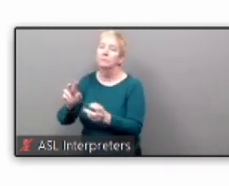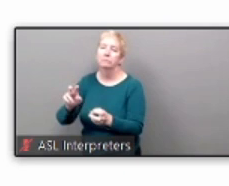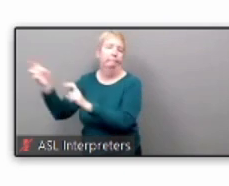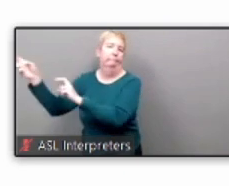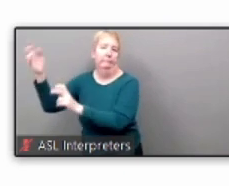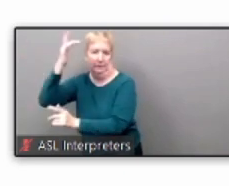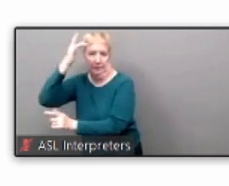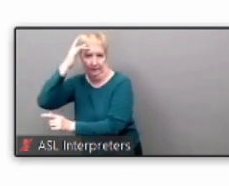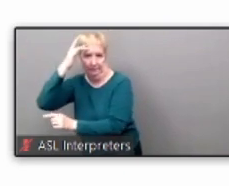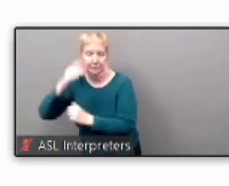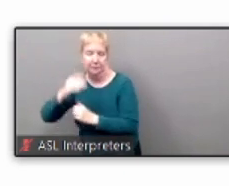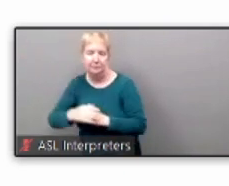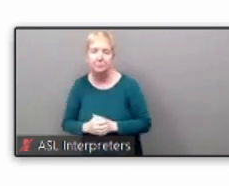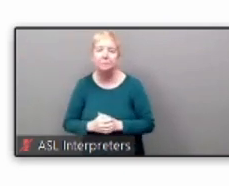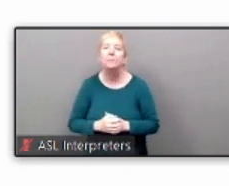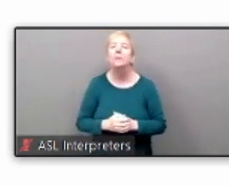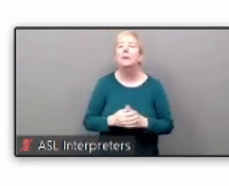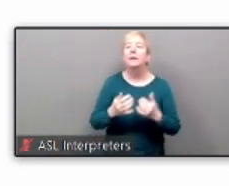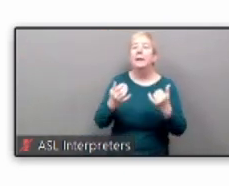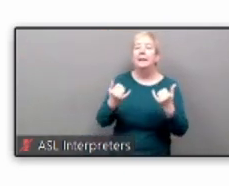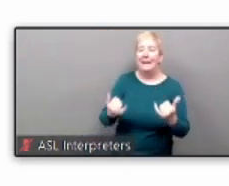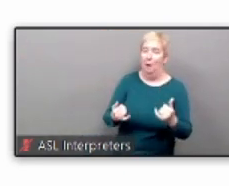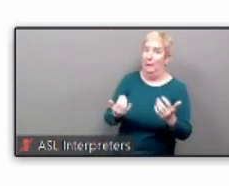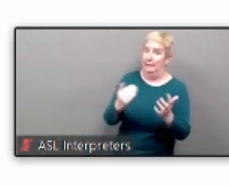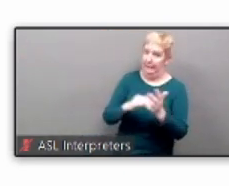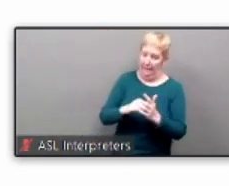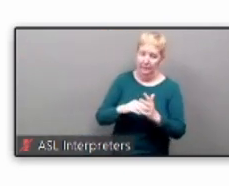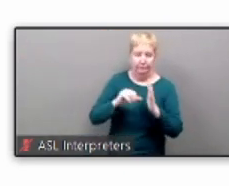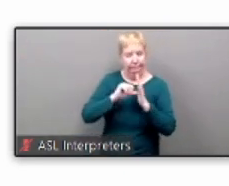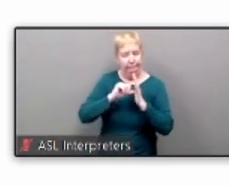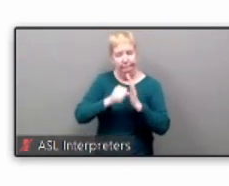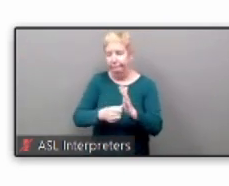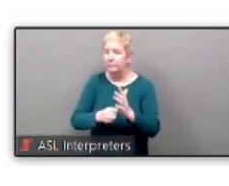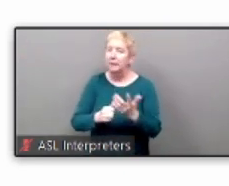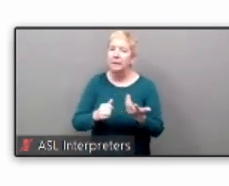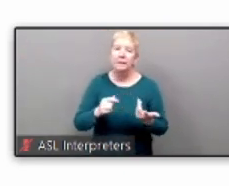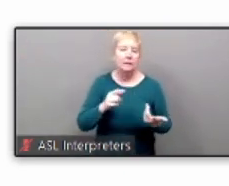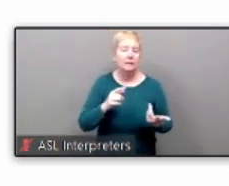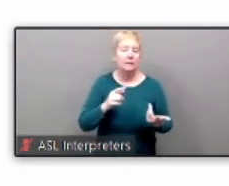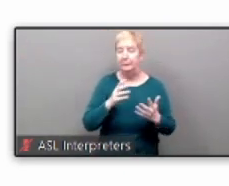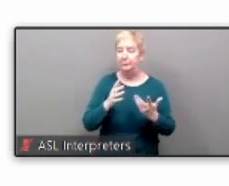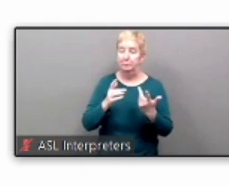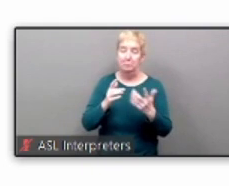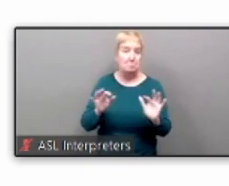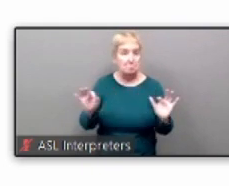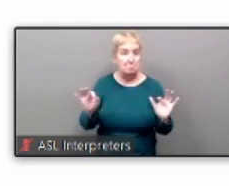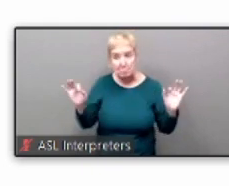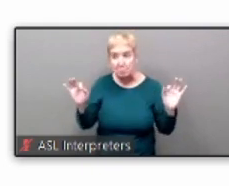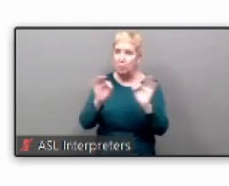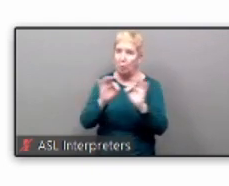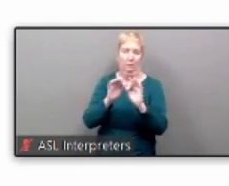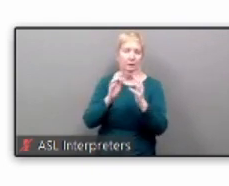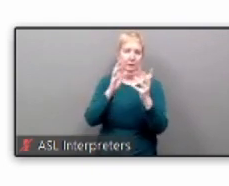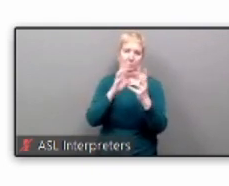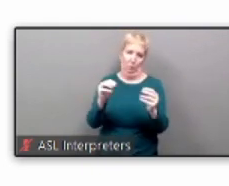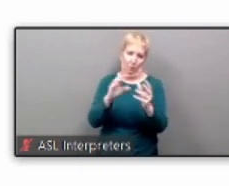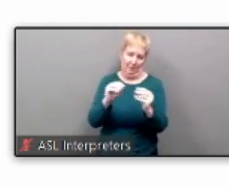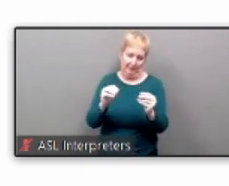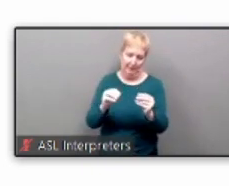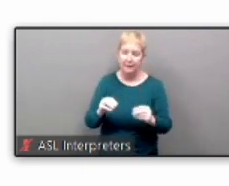So finally, I want to end again on what is really the larger story here, which is that